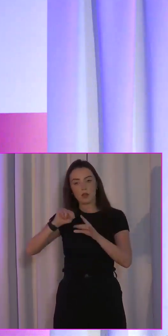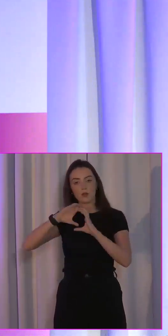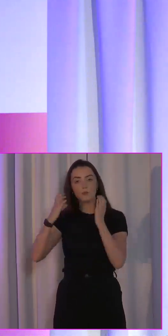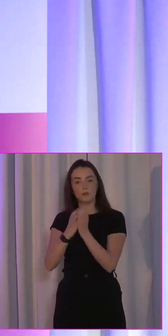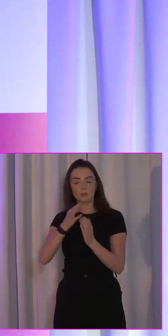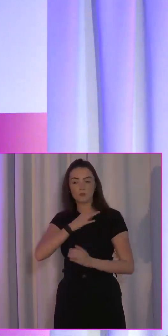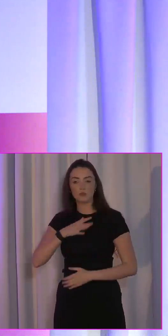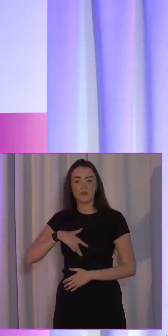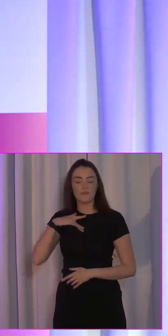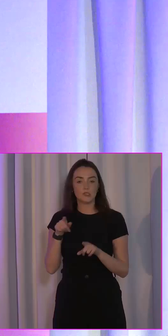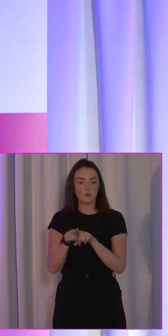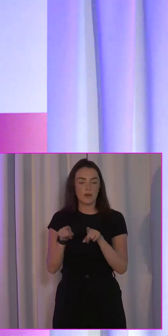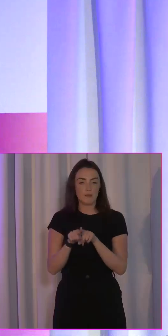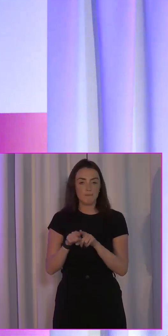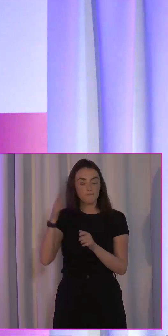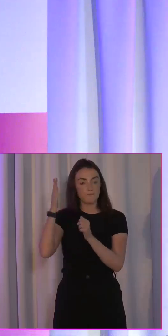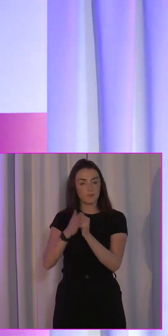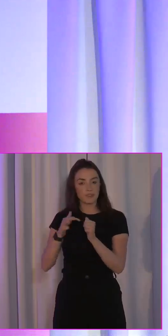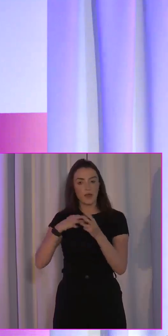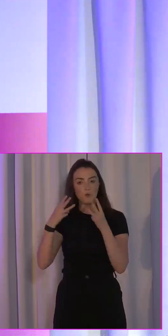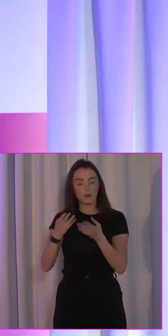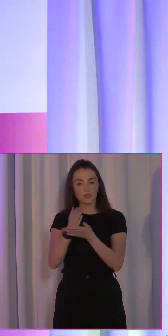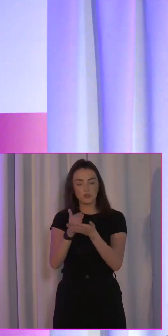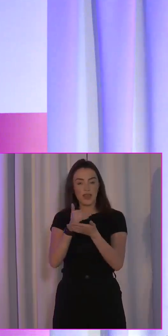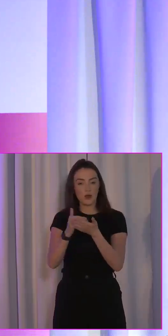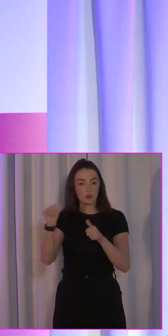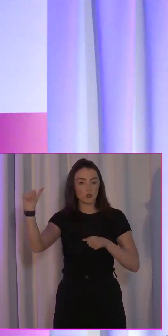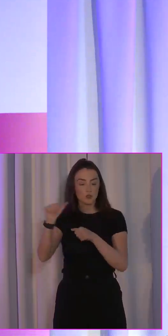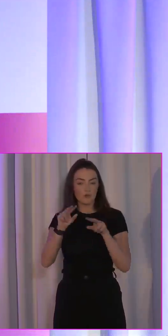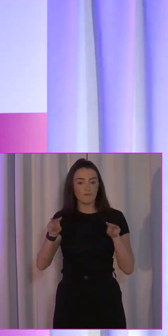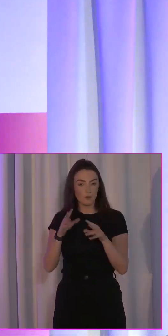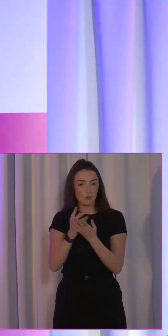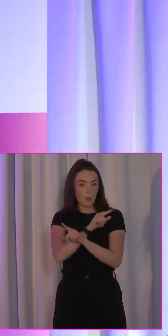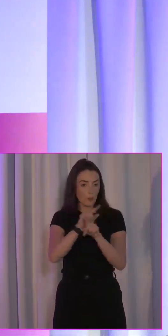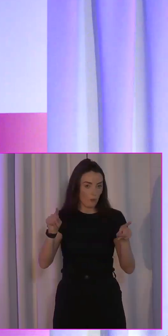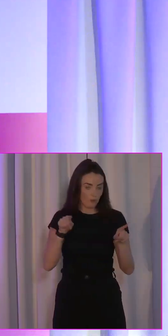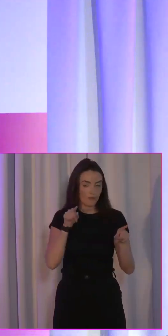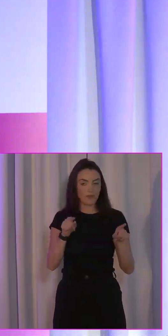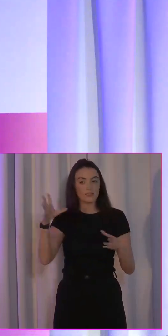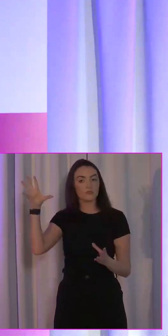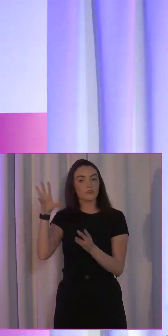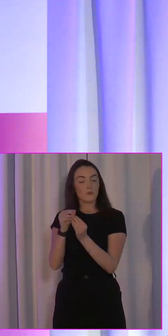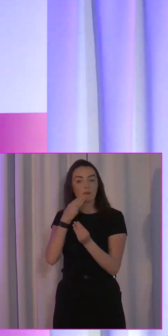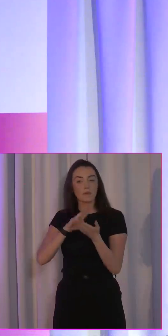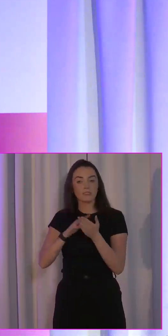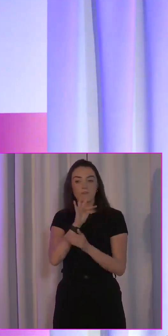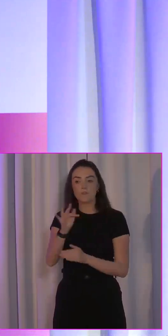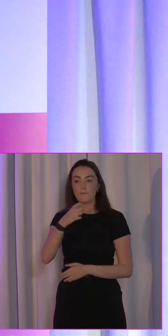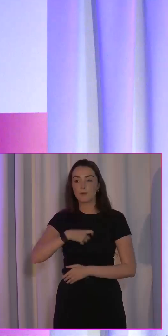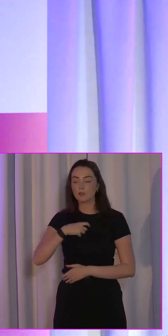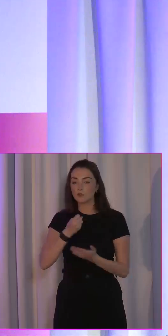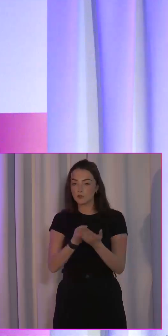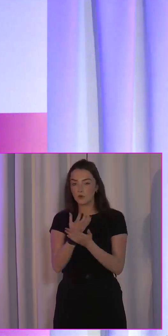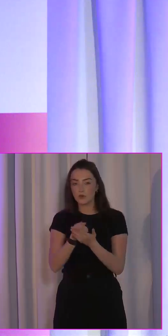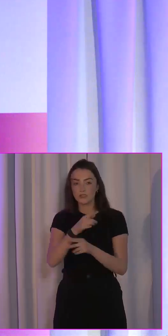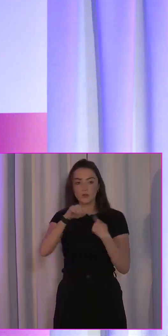place to live. To finish, I would like to share a short video with you. This is a summary message from personal stories